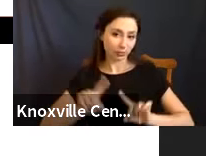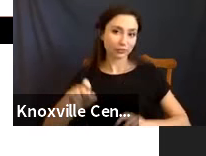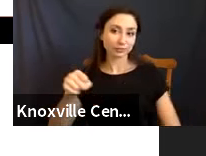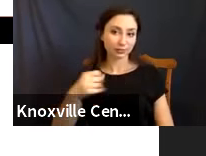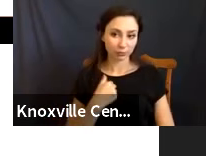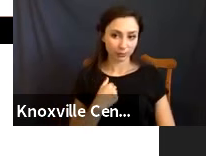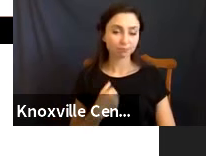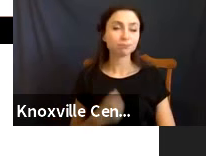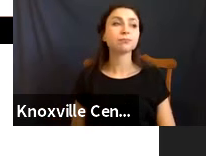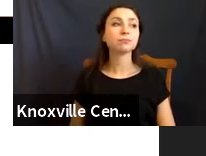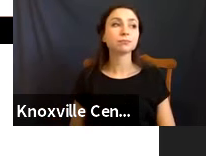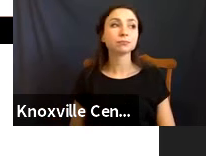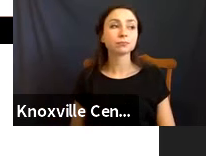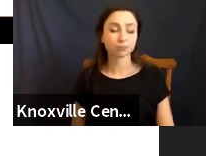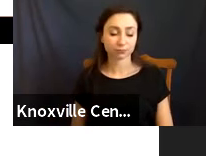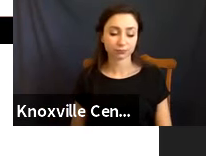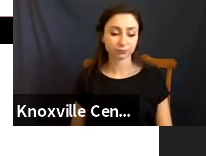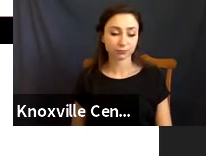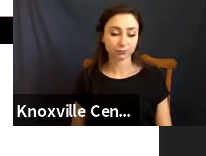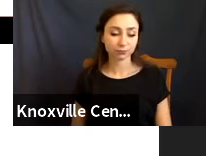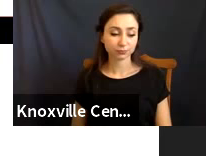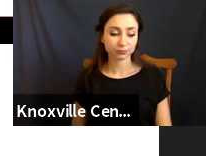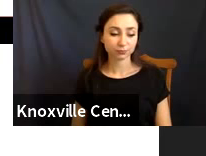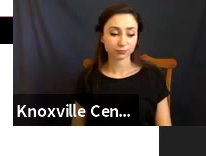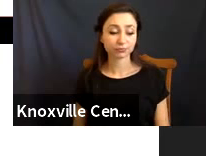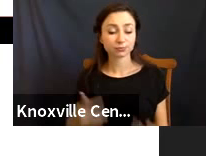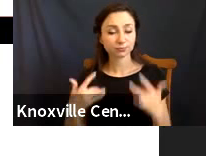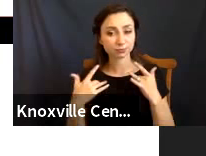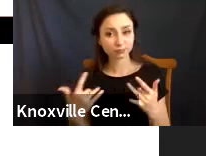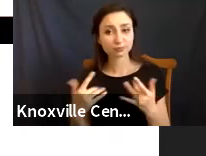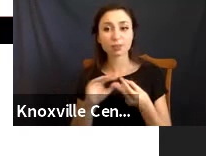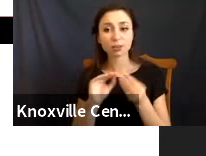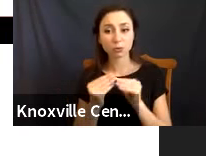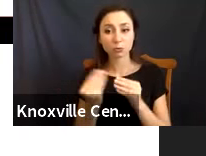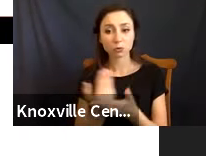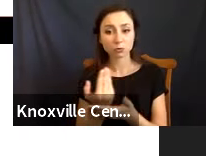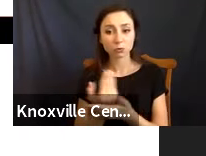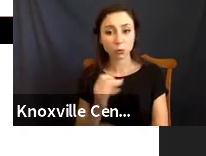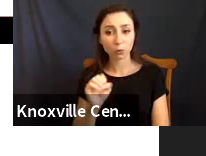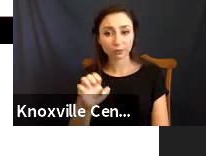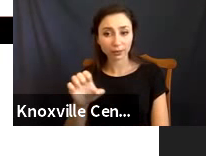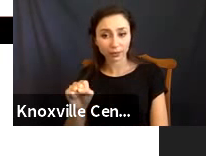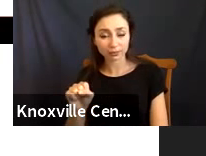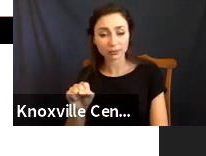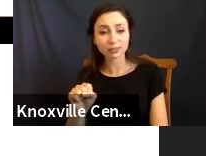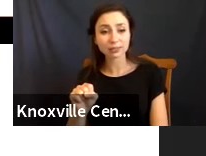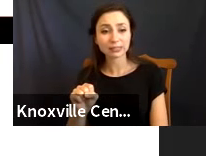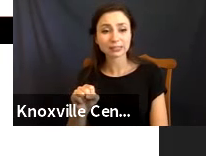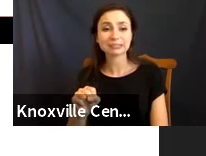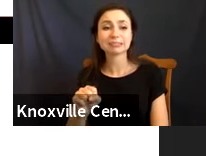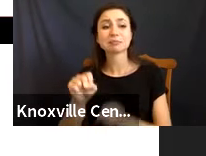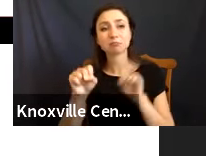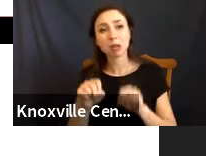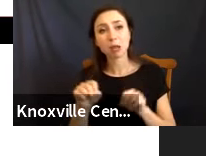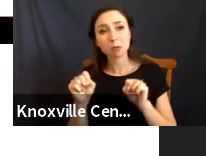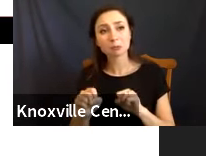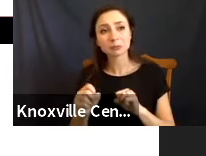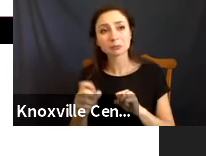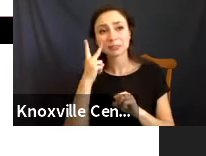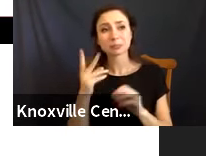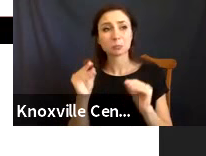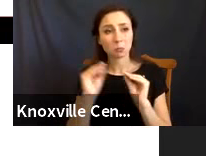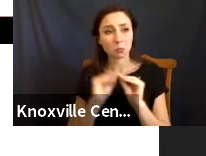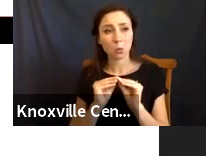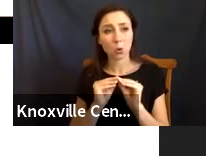One of the ways, usually our numbers for new cases are probably, from what we've seen, the more